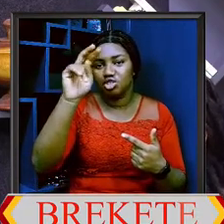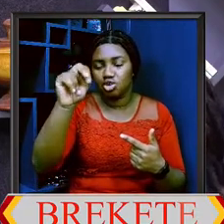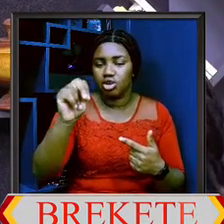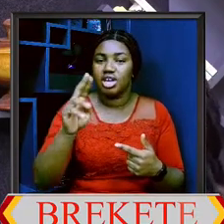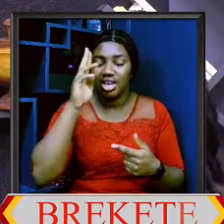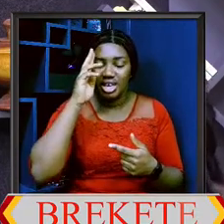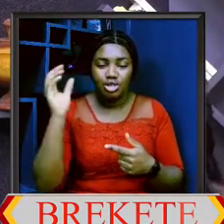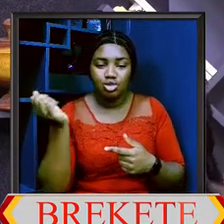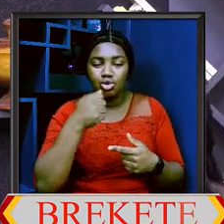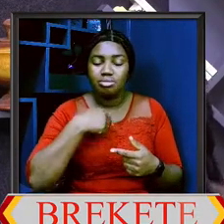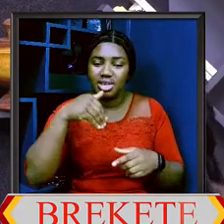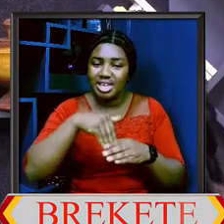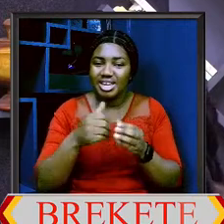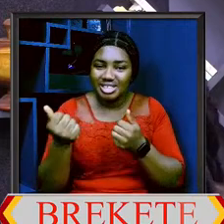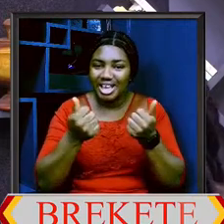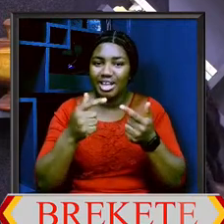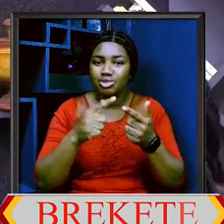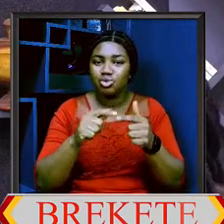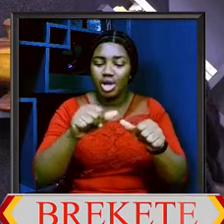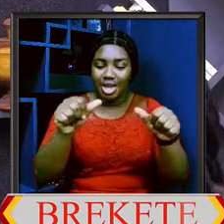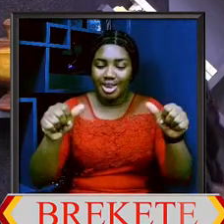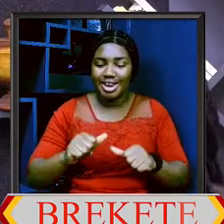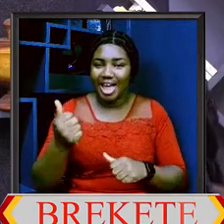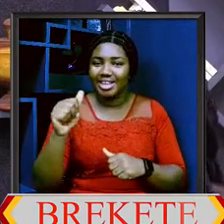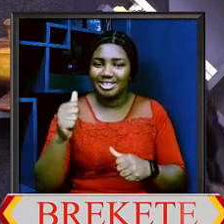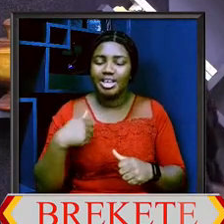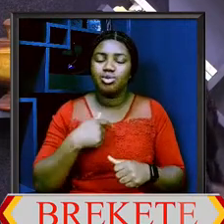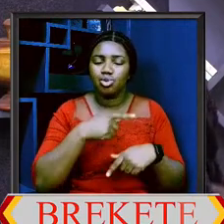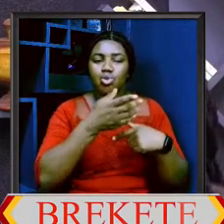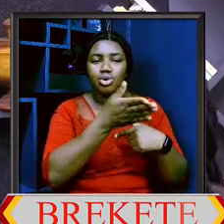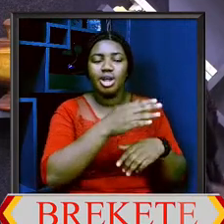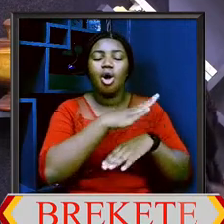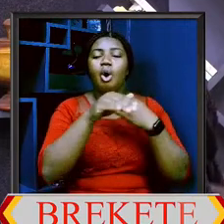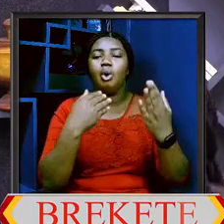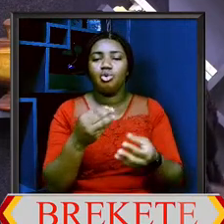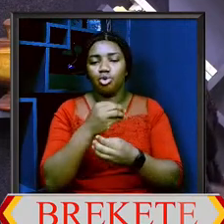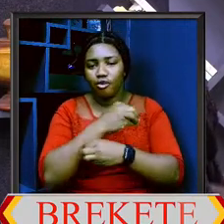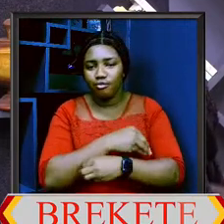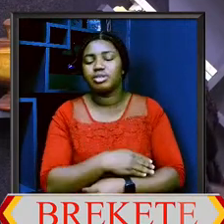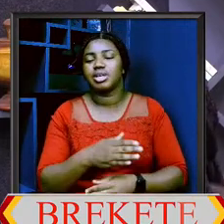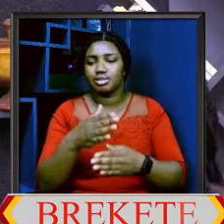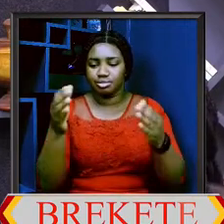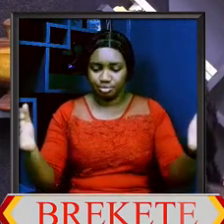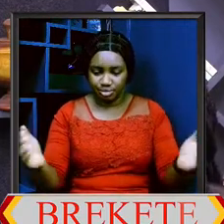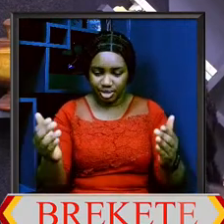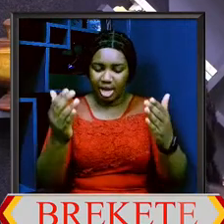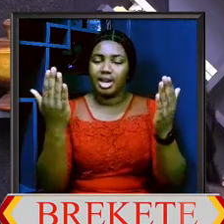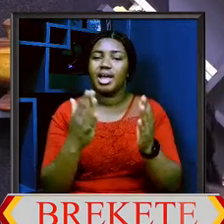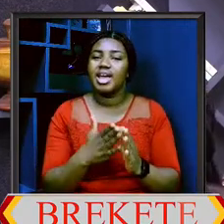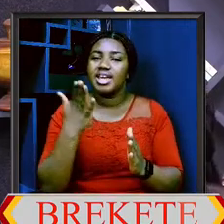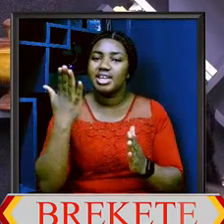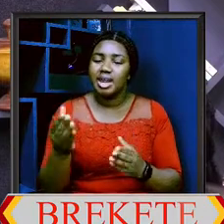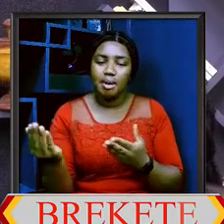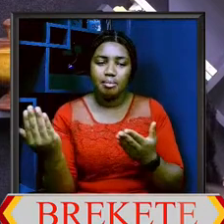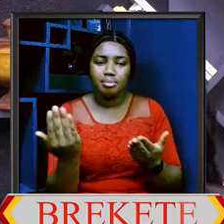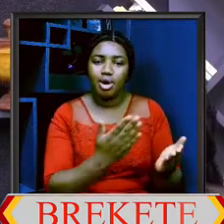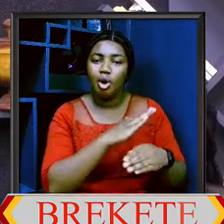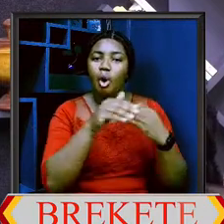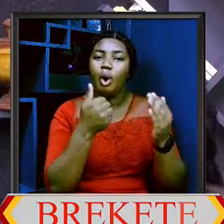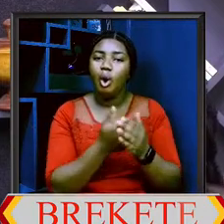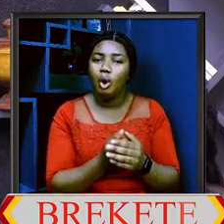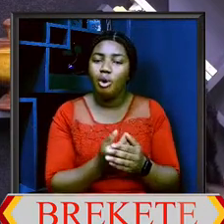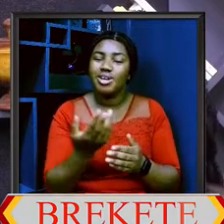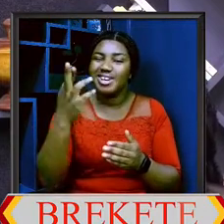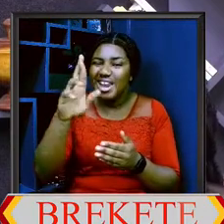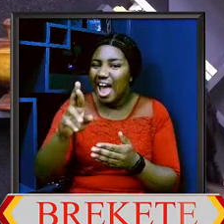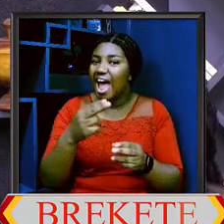area 10 when day all the officers assembled they have compiled all their names removing all